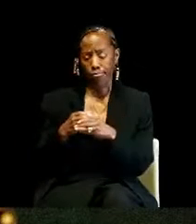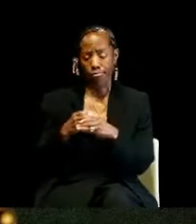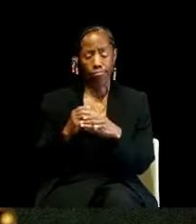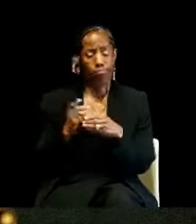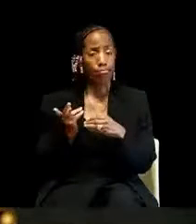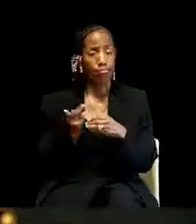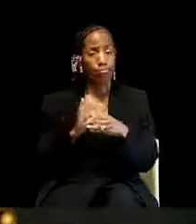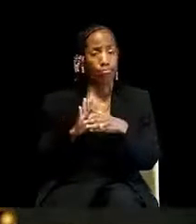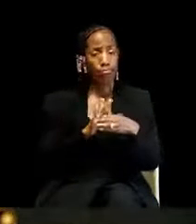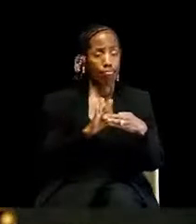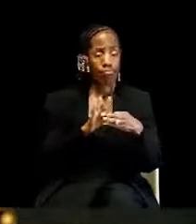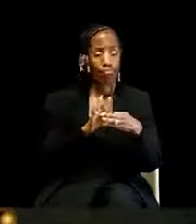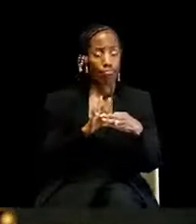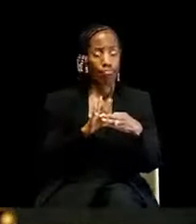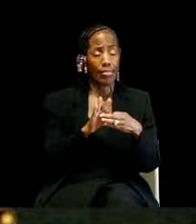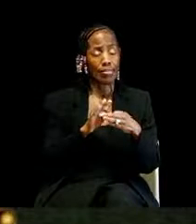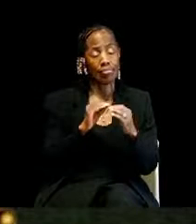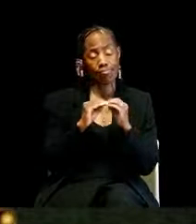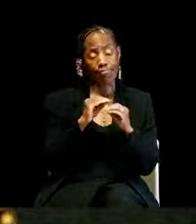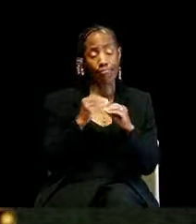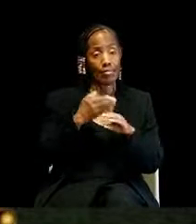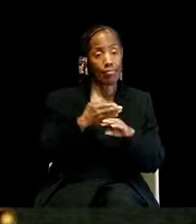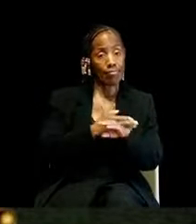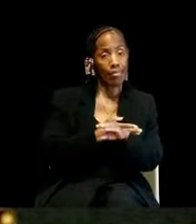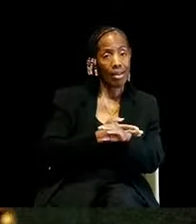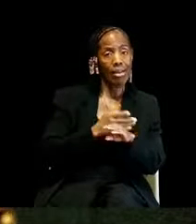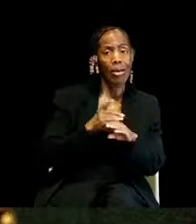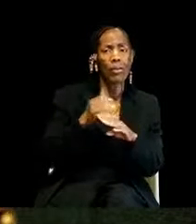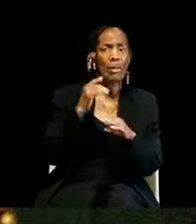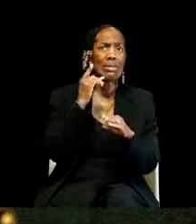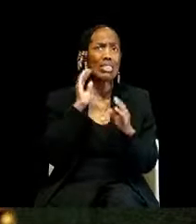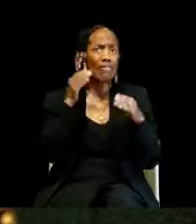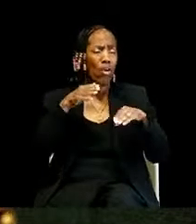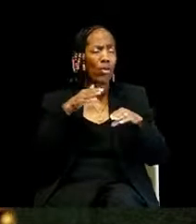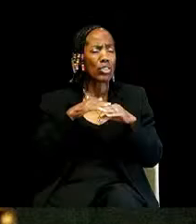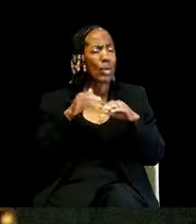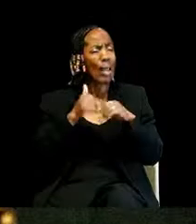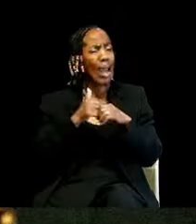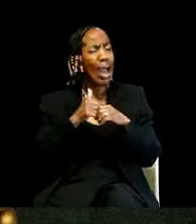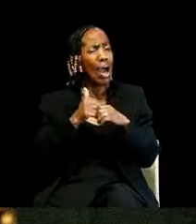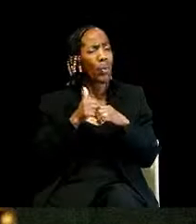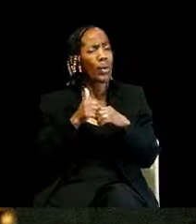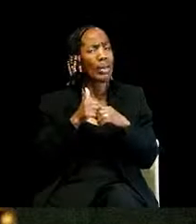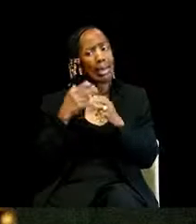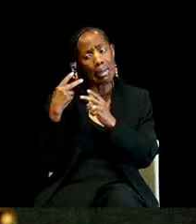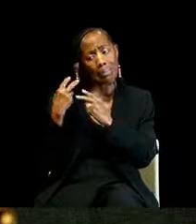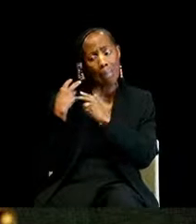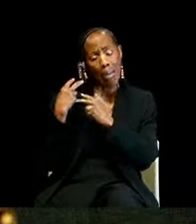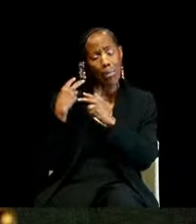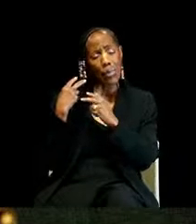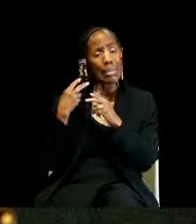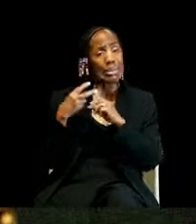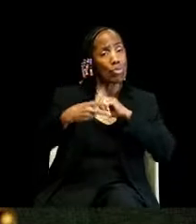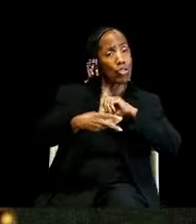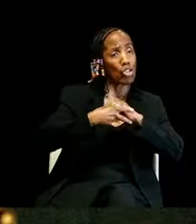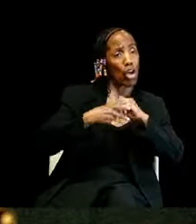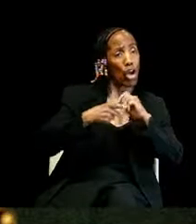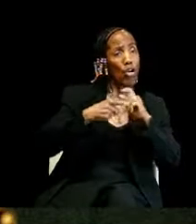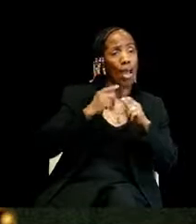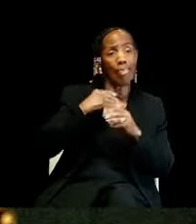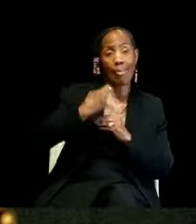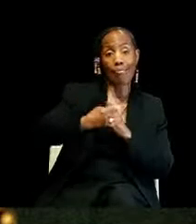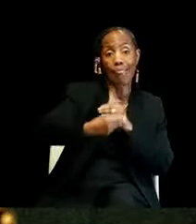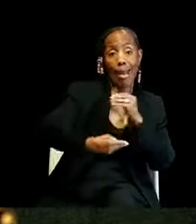uses of memory for Black folks, how we inherit it, how we preserve it, and how we pass it down. She is a curator of her own online library, The Womanist